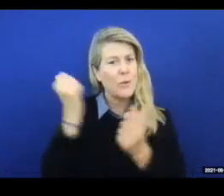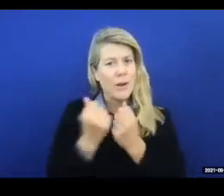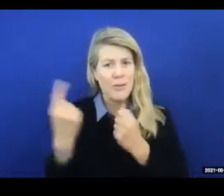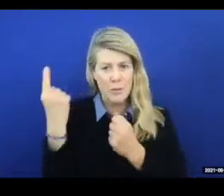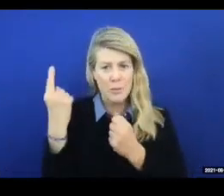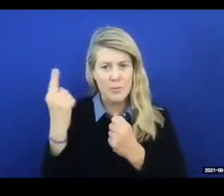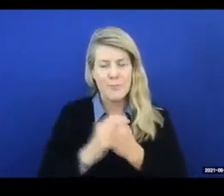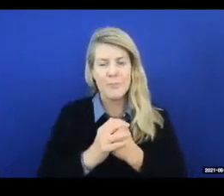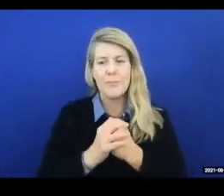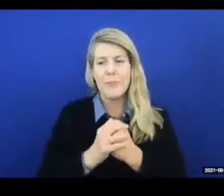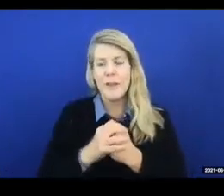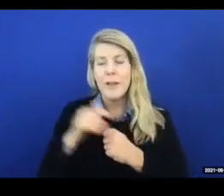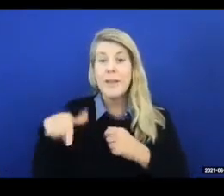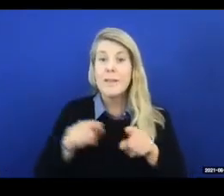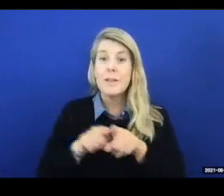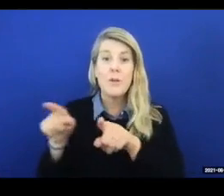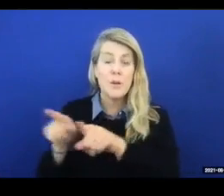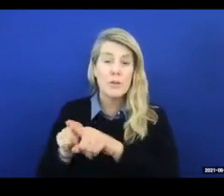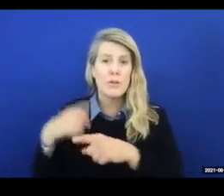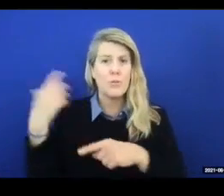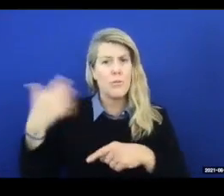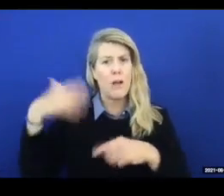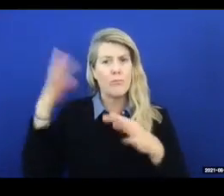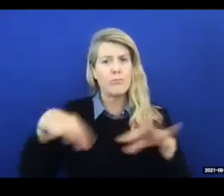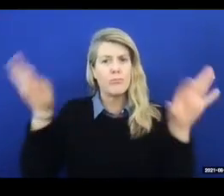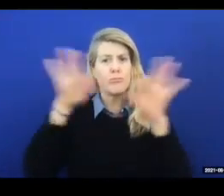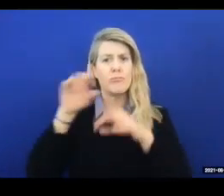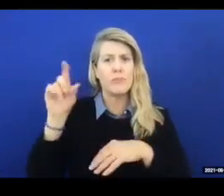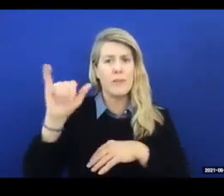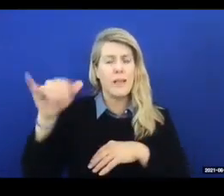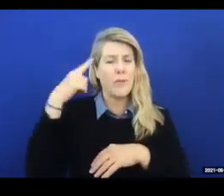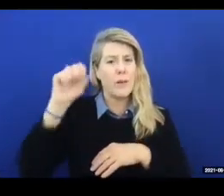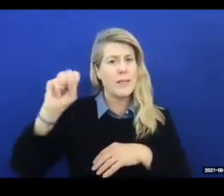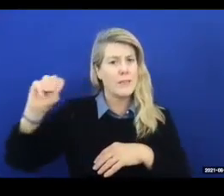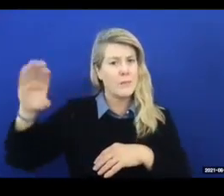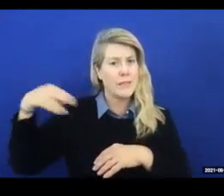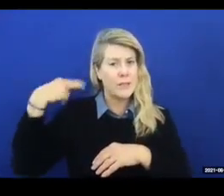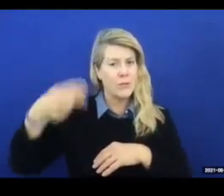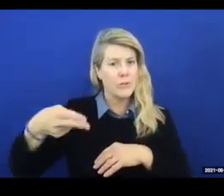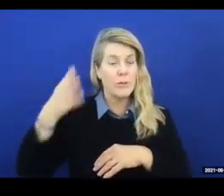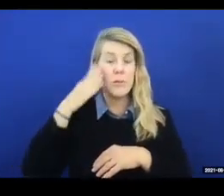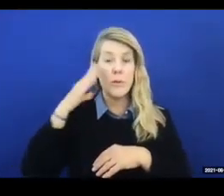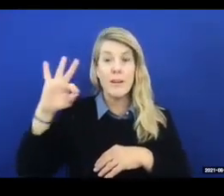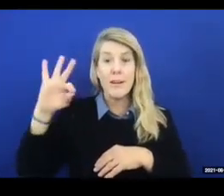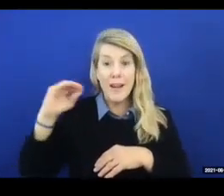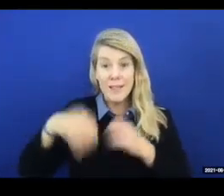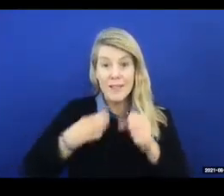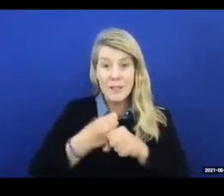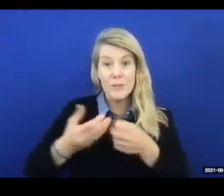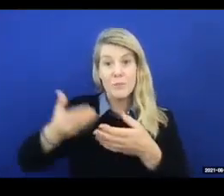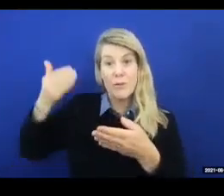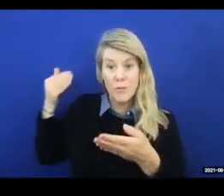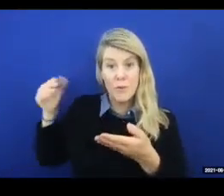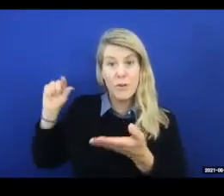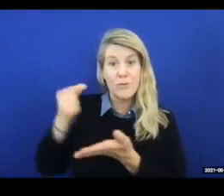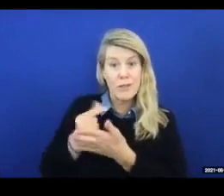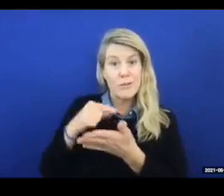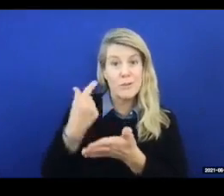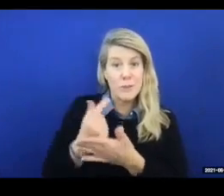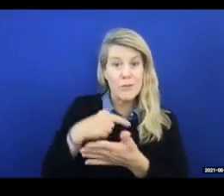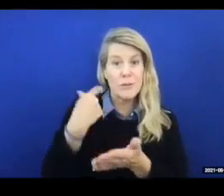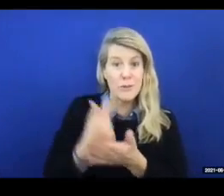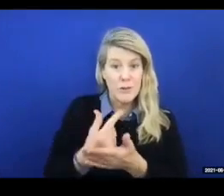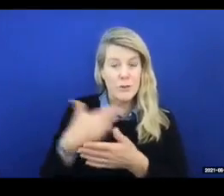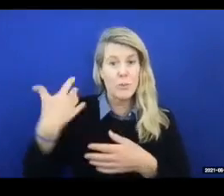too. This is also a historic day in SMC history. To know that there are 9 decades of commencement